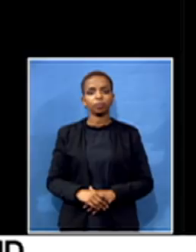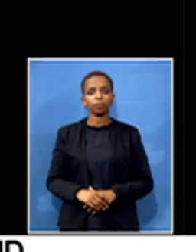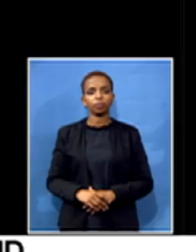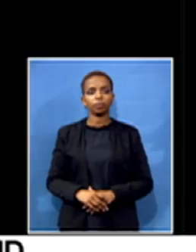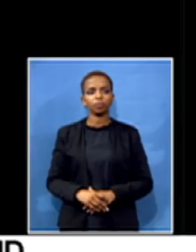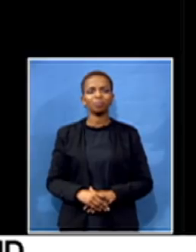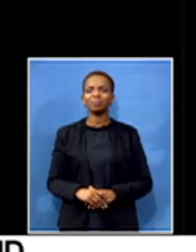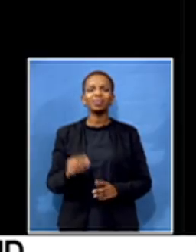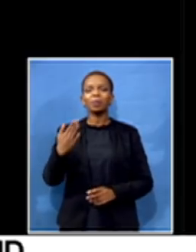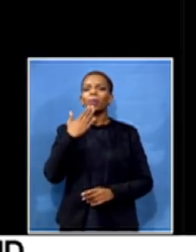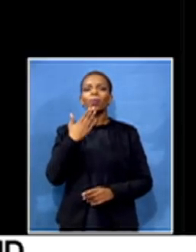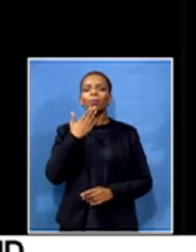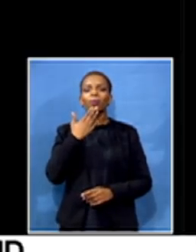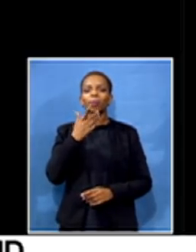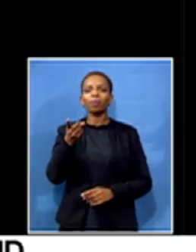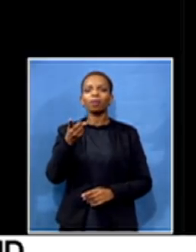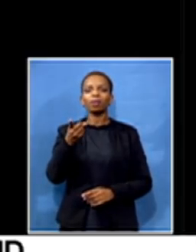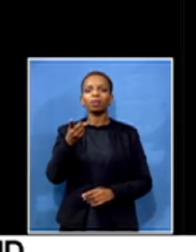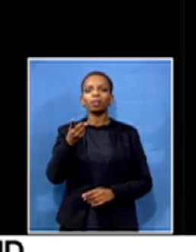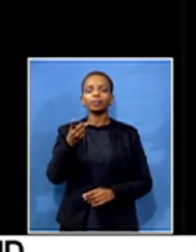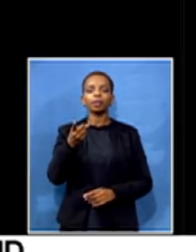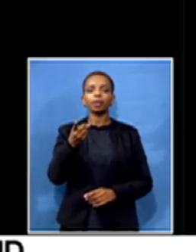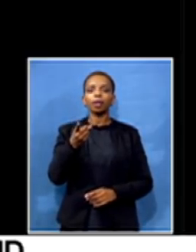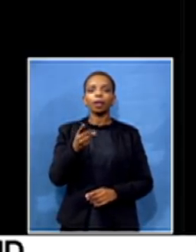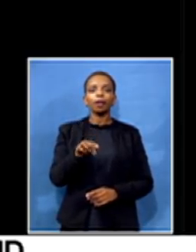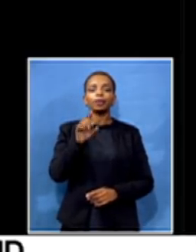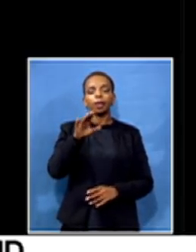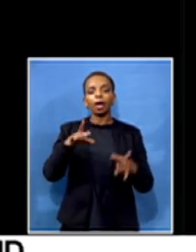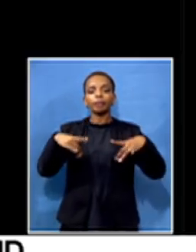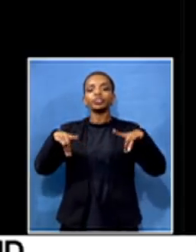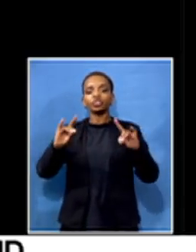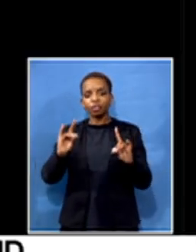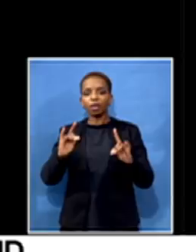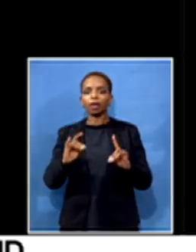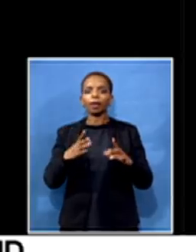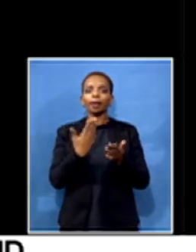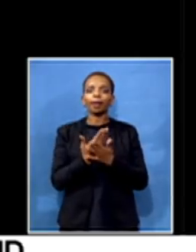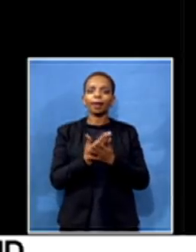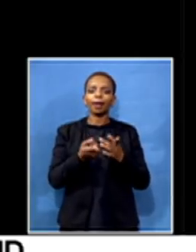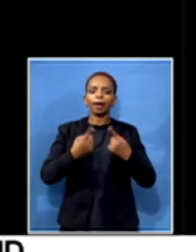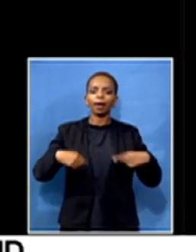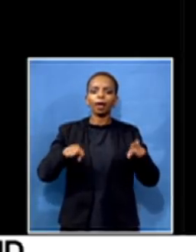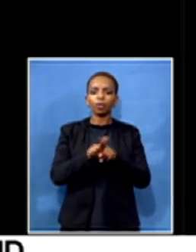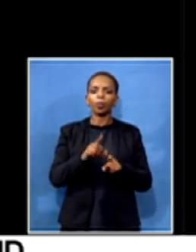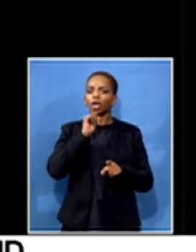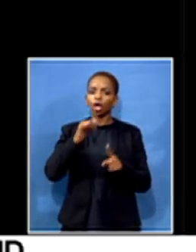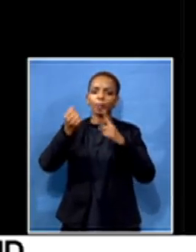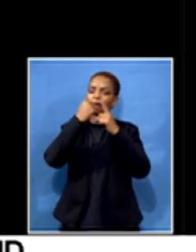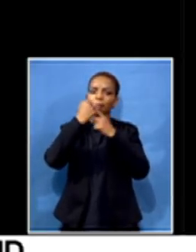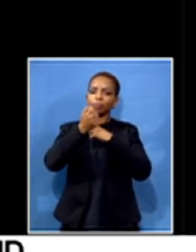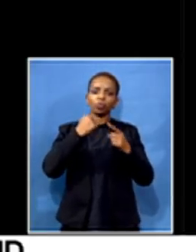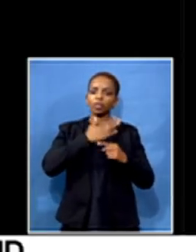Who is this chairperson That's not now? a question, a political statement. Chair, can we please not be abused by honorable